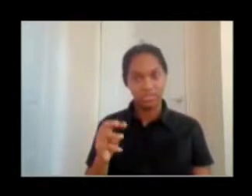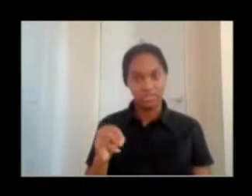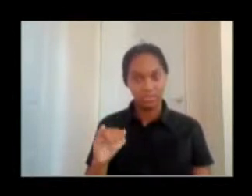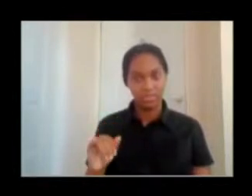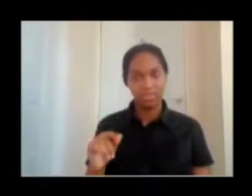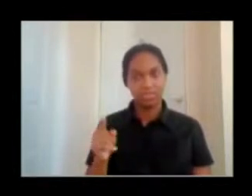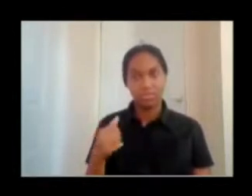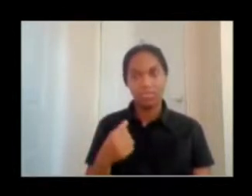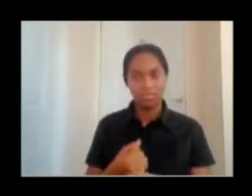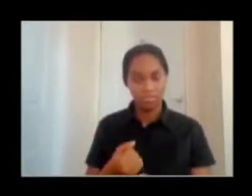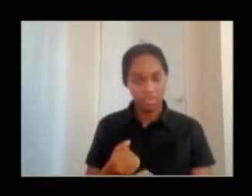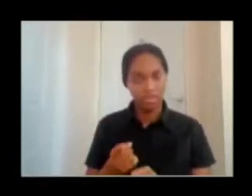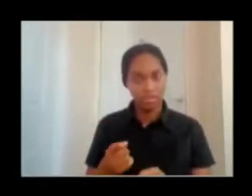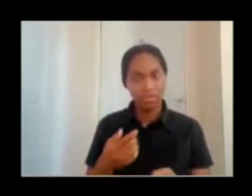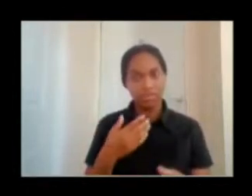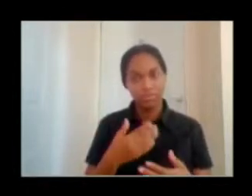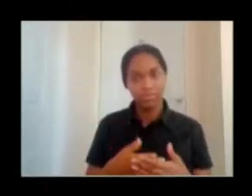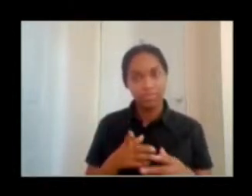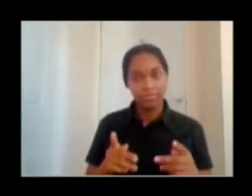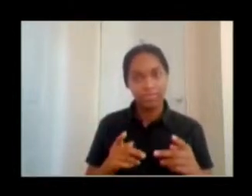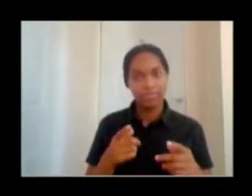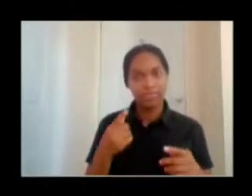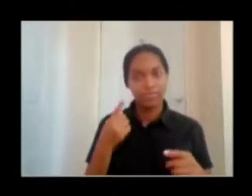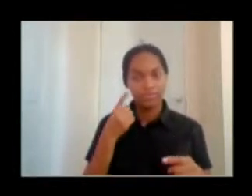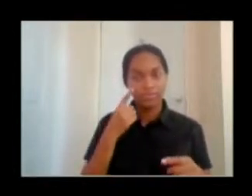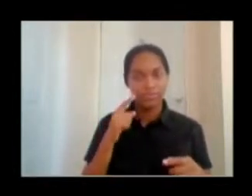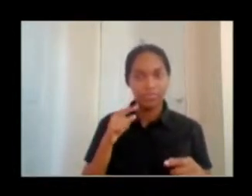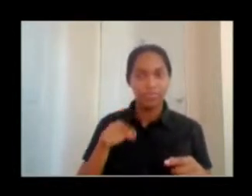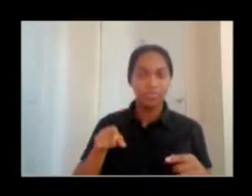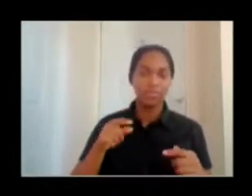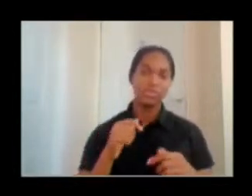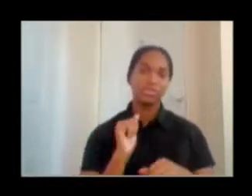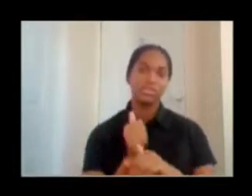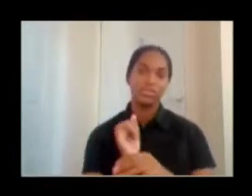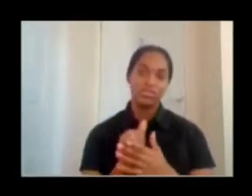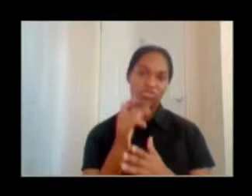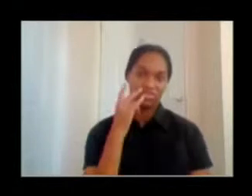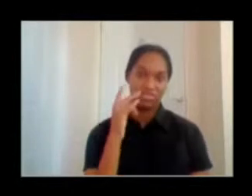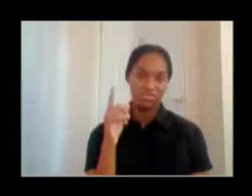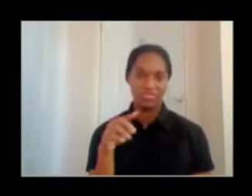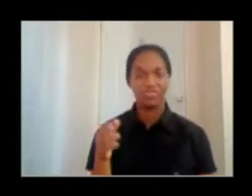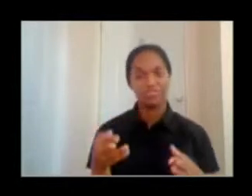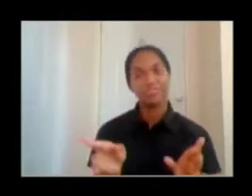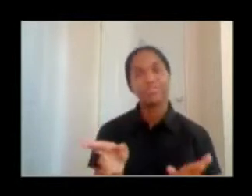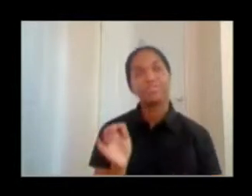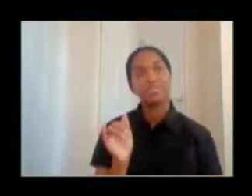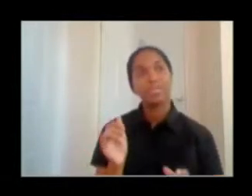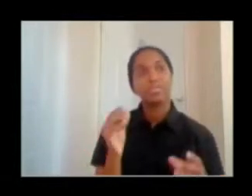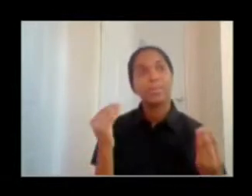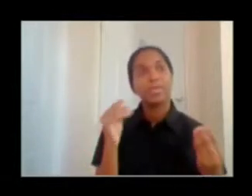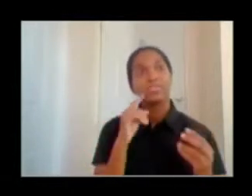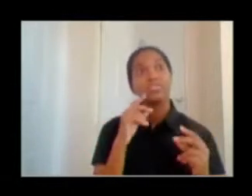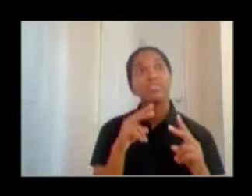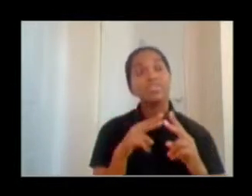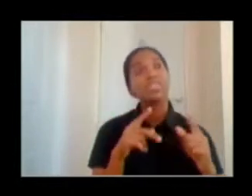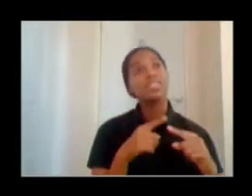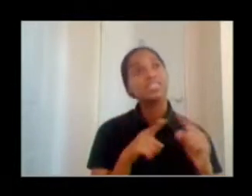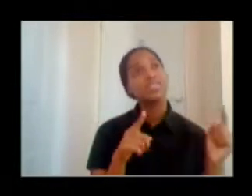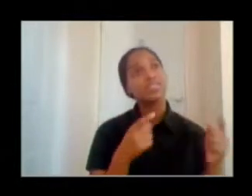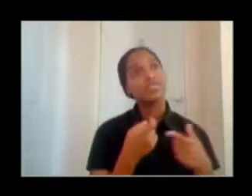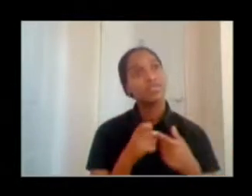candidates for the set-top boxes that you see around the room here. So I think that this market is very different from